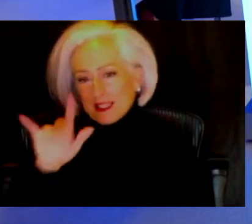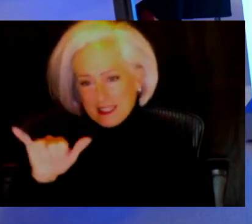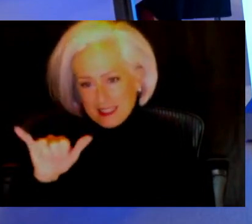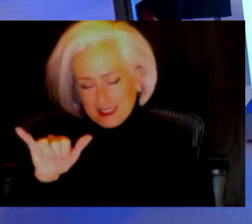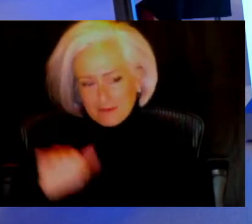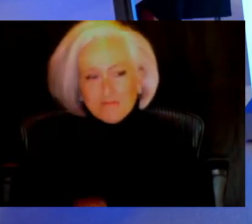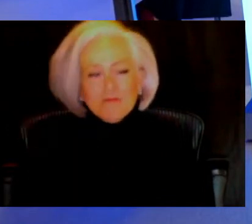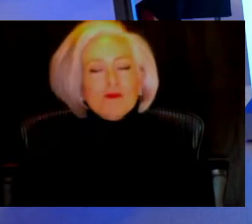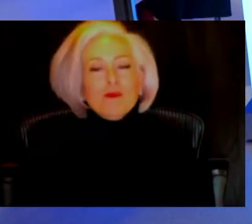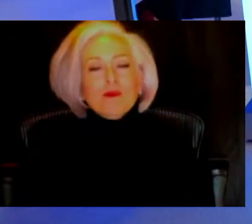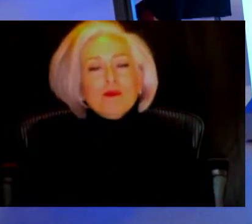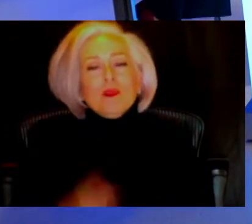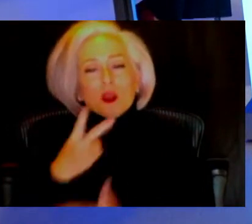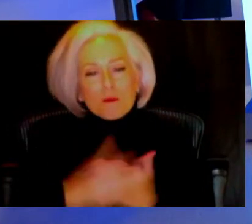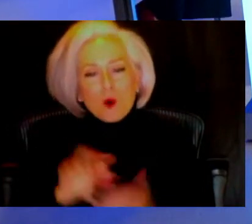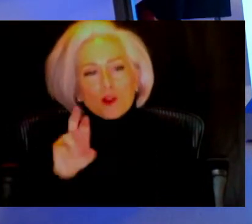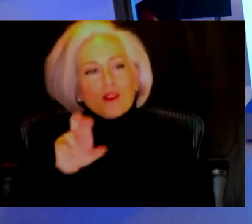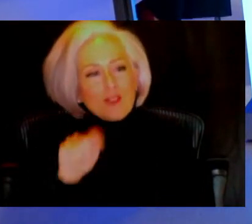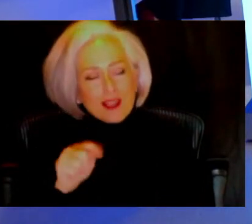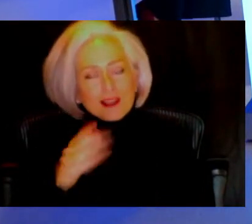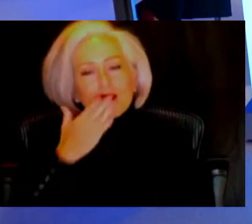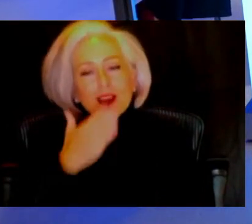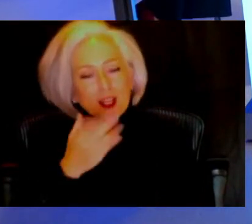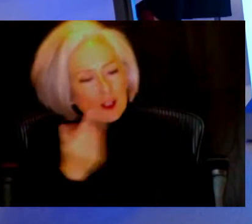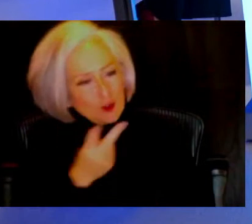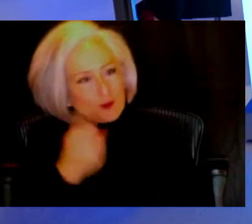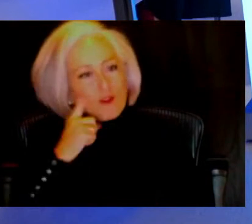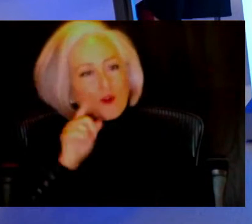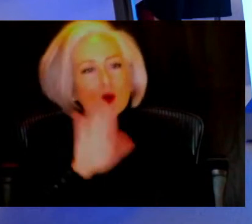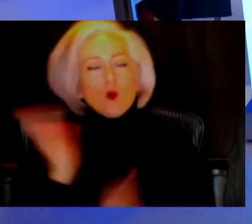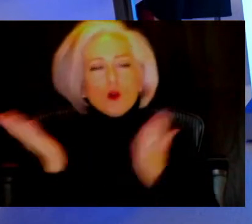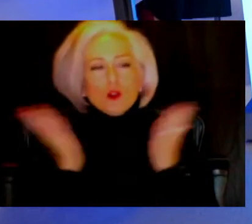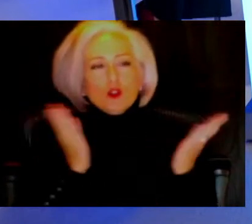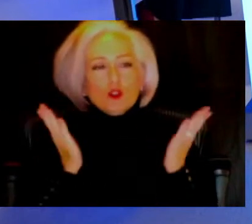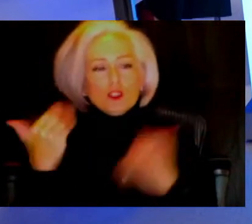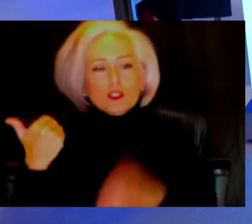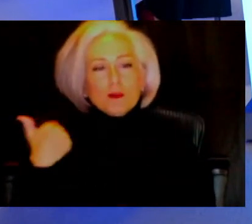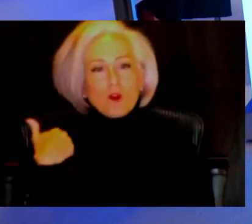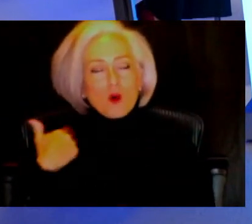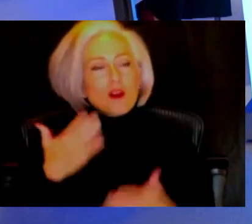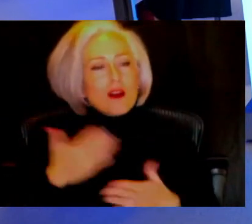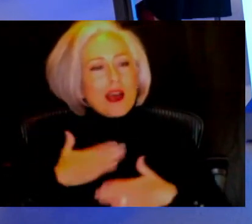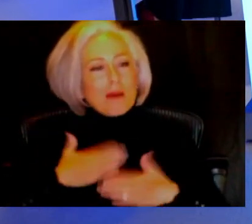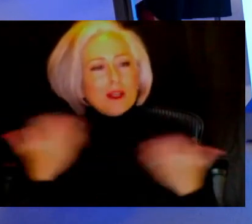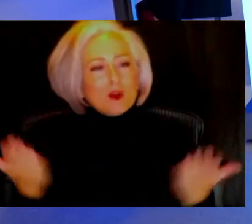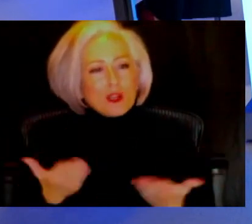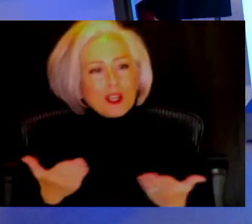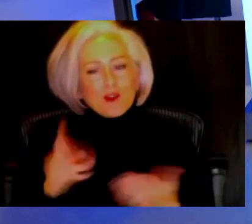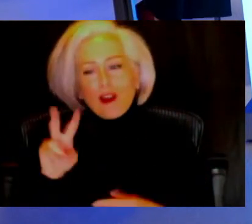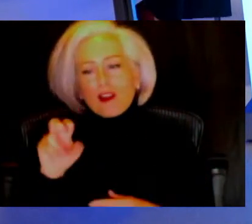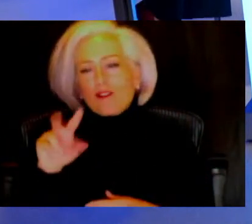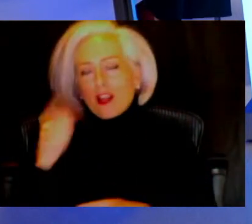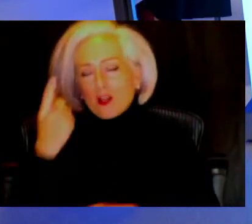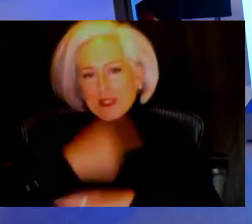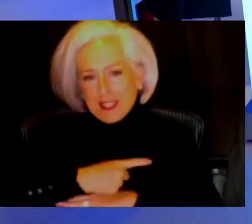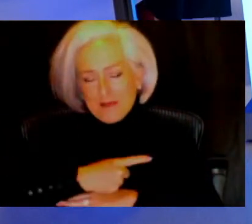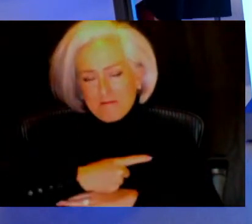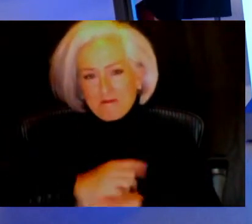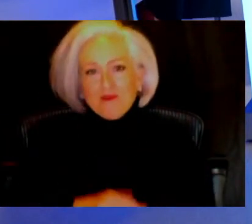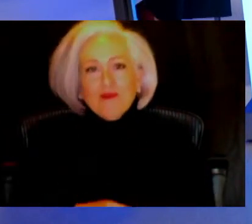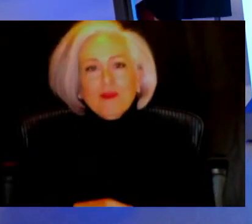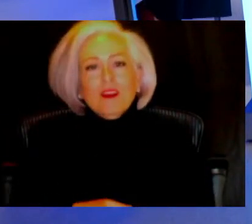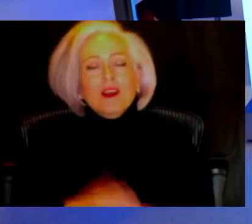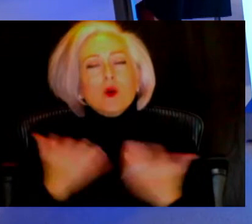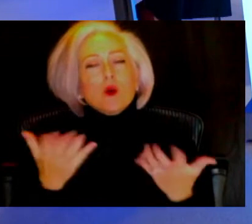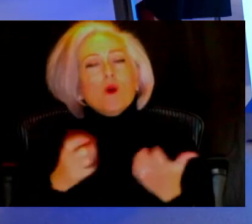importantly, thank you for your service. Thank you. So glad to have you here both on Veterans Day. We're going to talk about a whole lot of good stuff, and we want you to educate us and what we need to